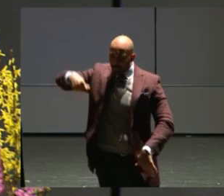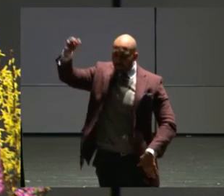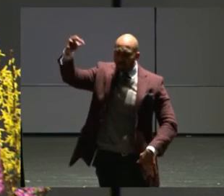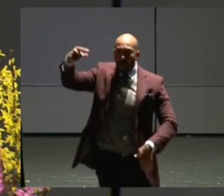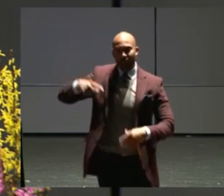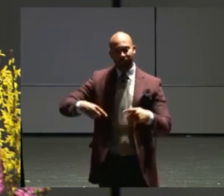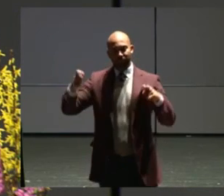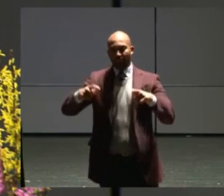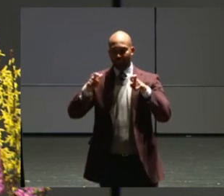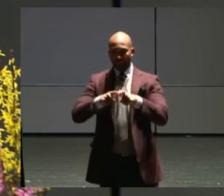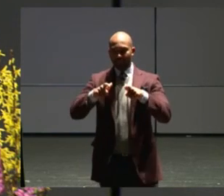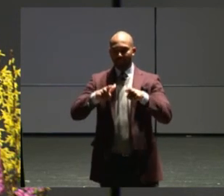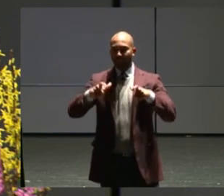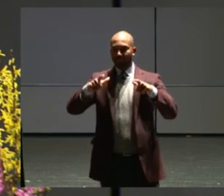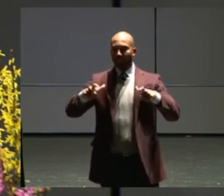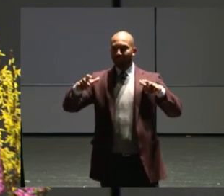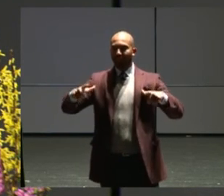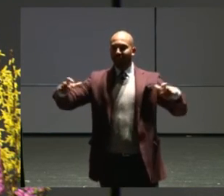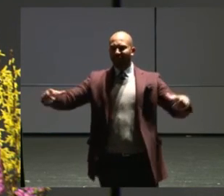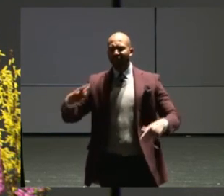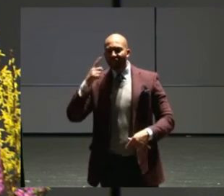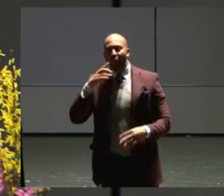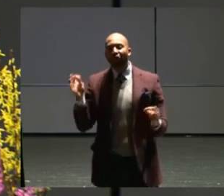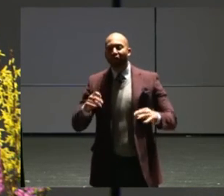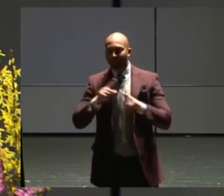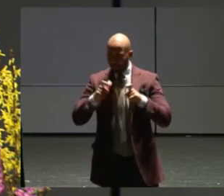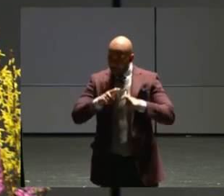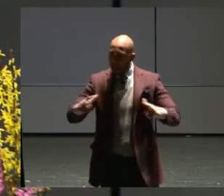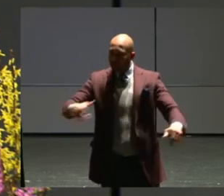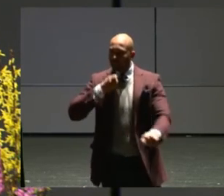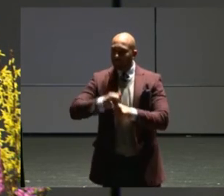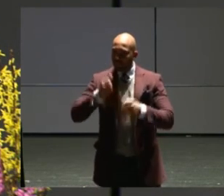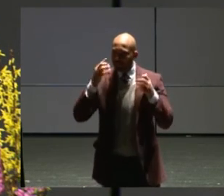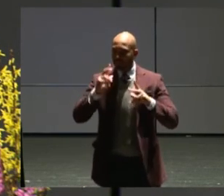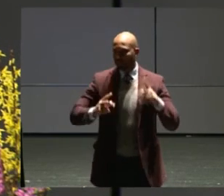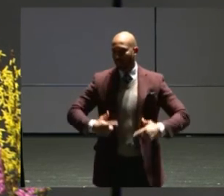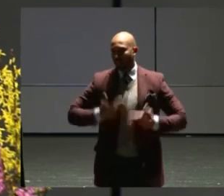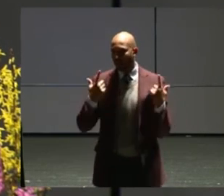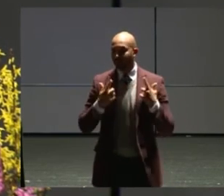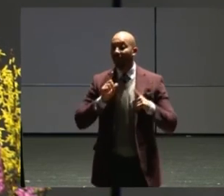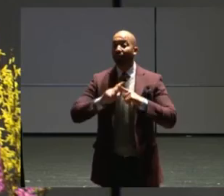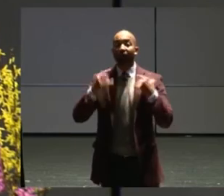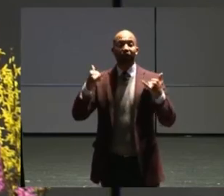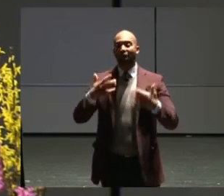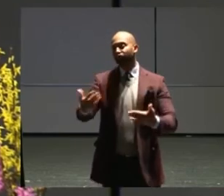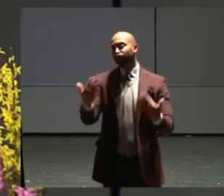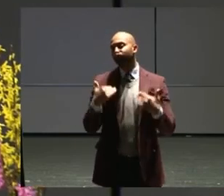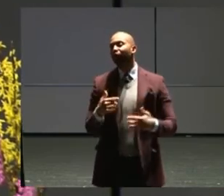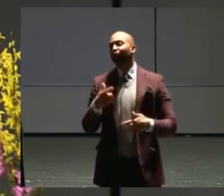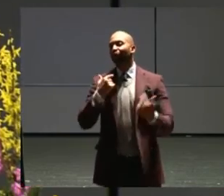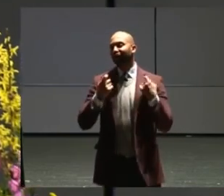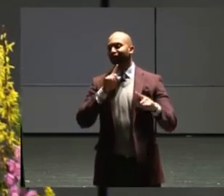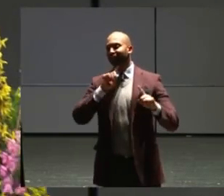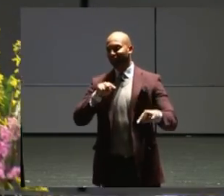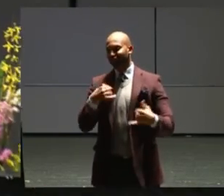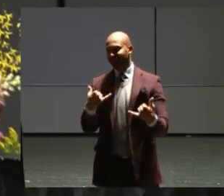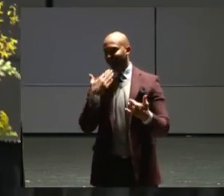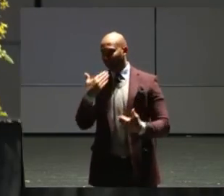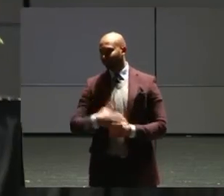incredible rippling effect throughout so many lives. I thank you for that. Thank you for your attention today, and I'm happy to take any questions that you've got.